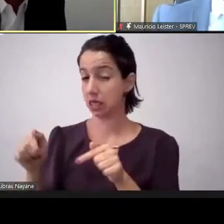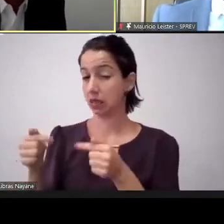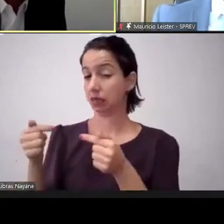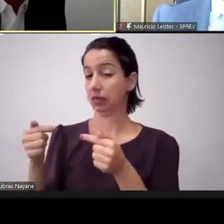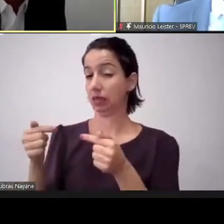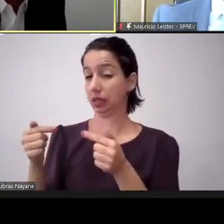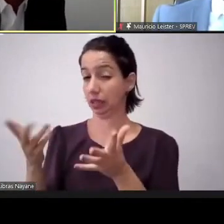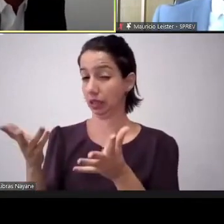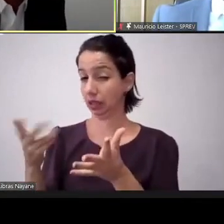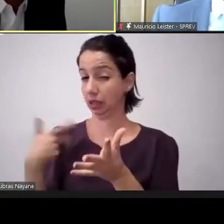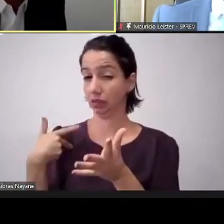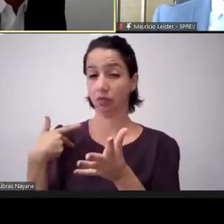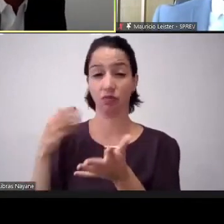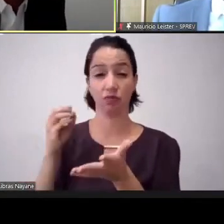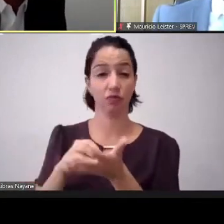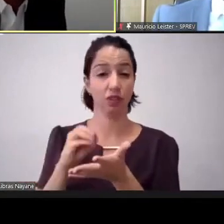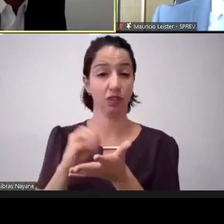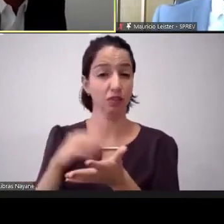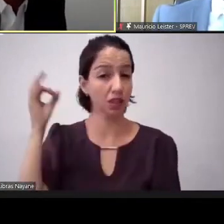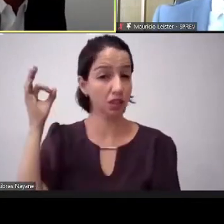challenging with so many